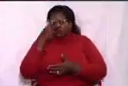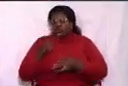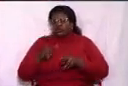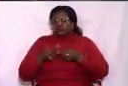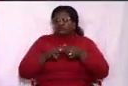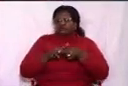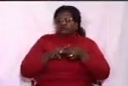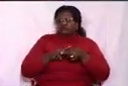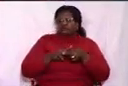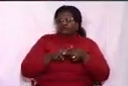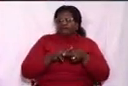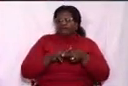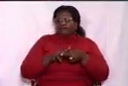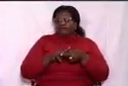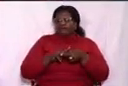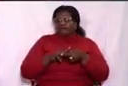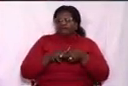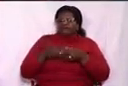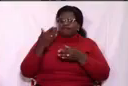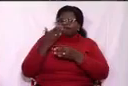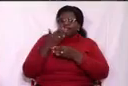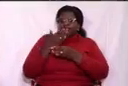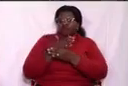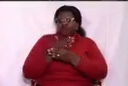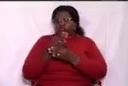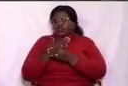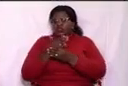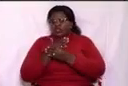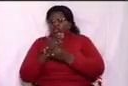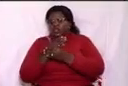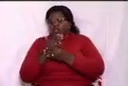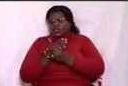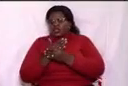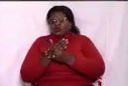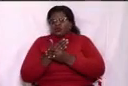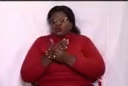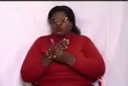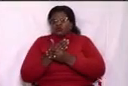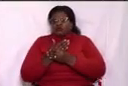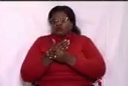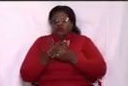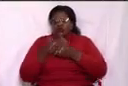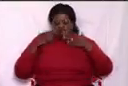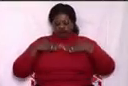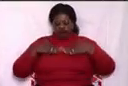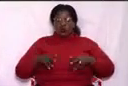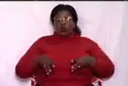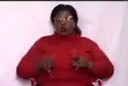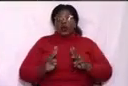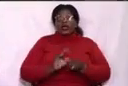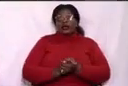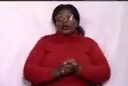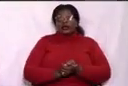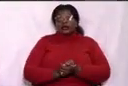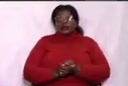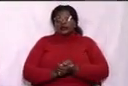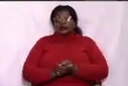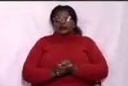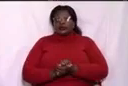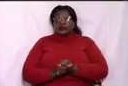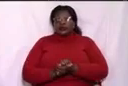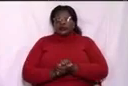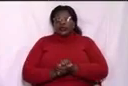new designs and new trends and add a touch of these colorful prints and make it